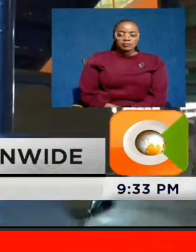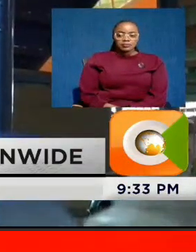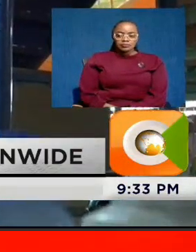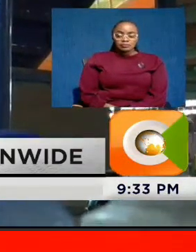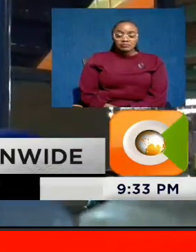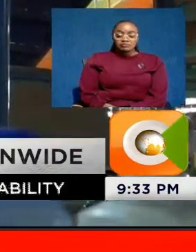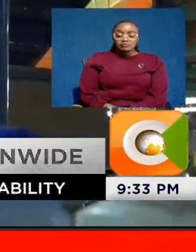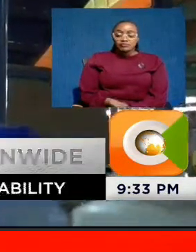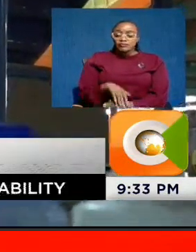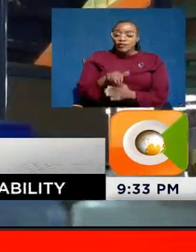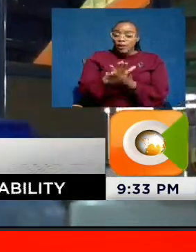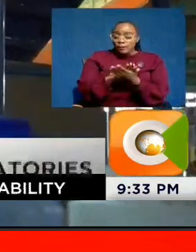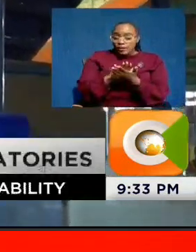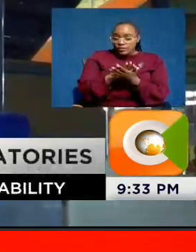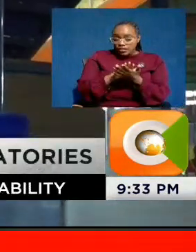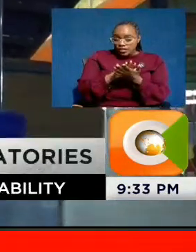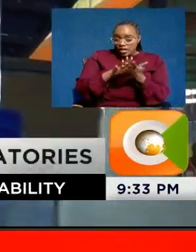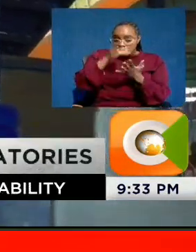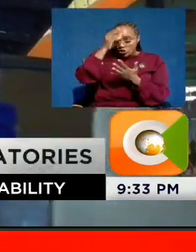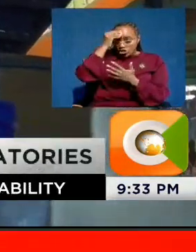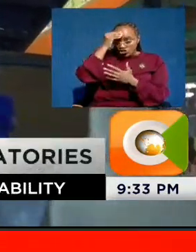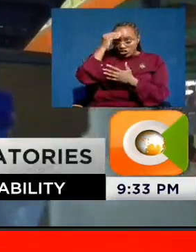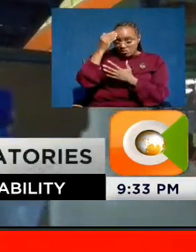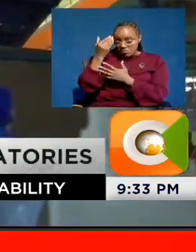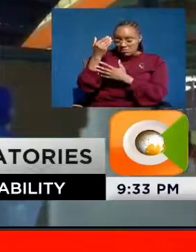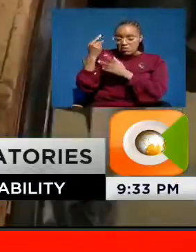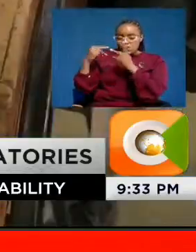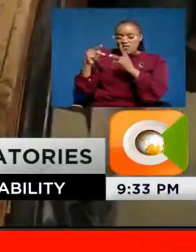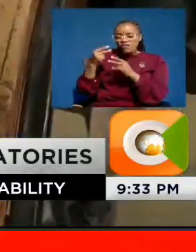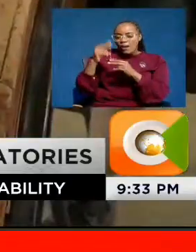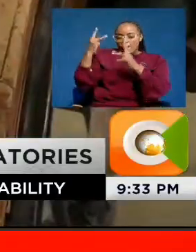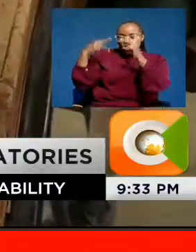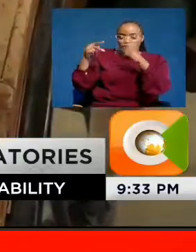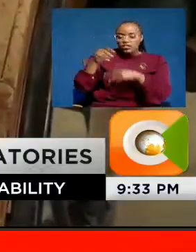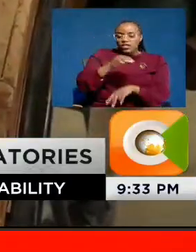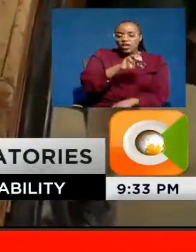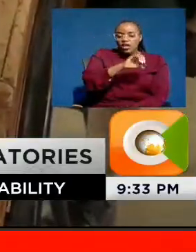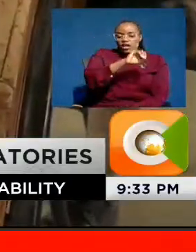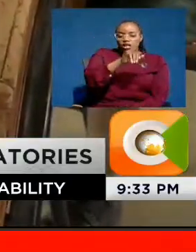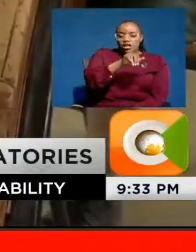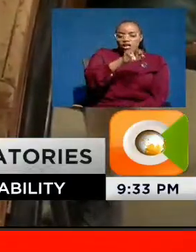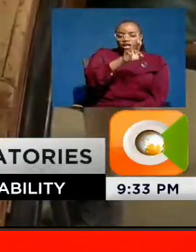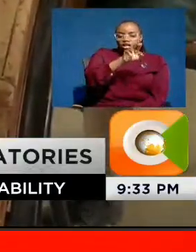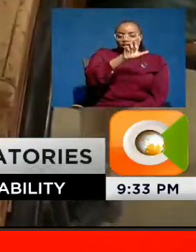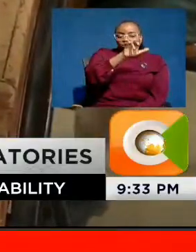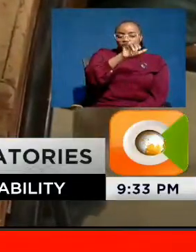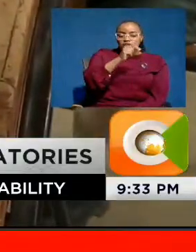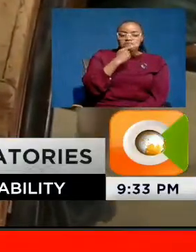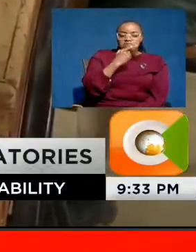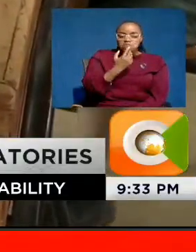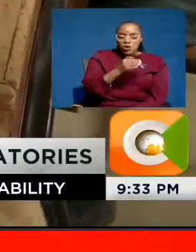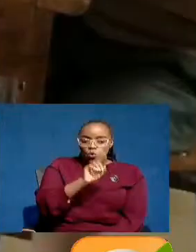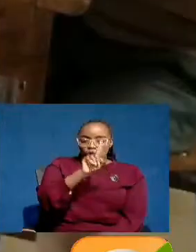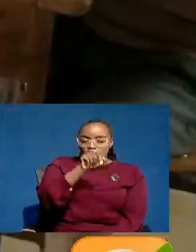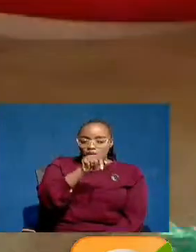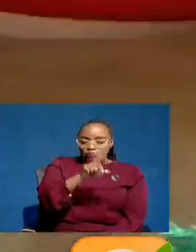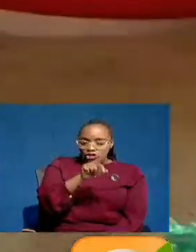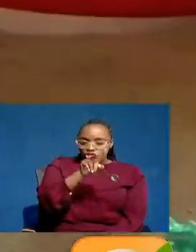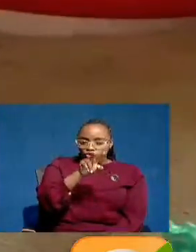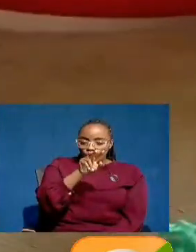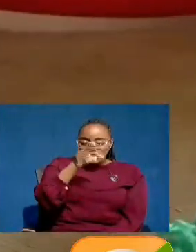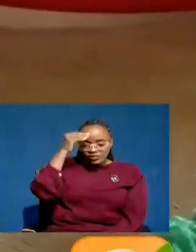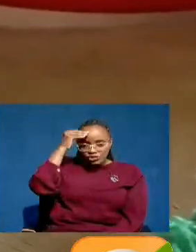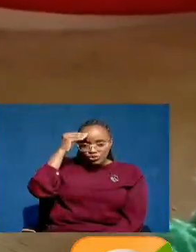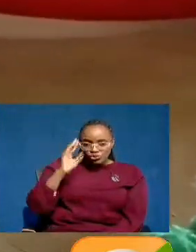Basic Education Principal Secretary Ambassador Professor Julius Bitok has assured parents that all 1.2 million grade 9 learners set